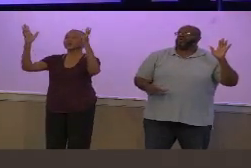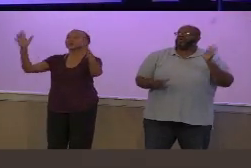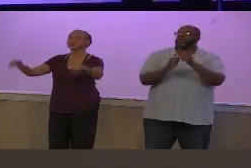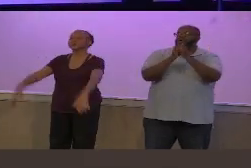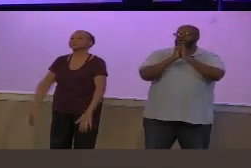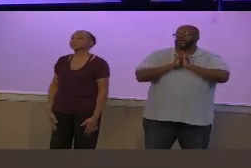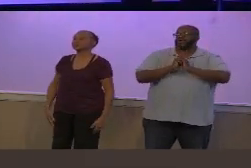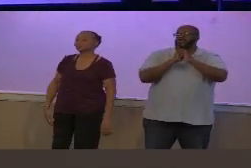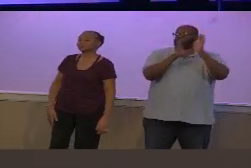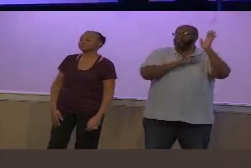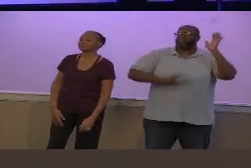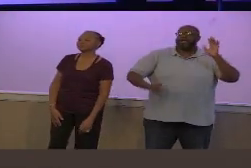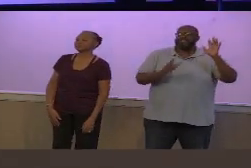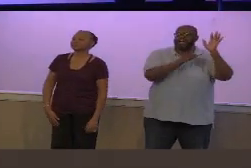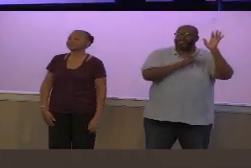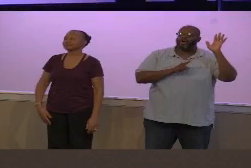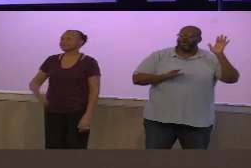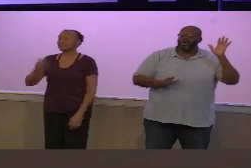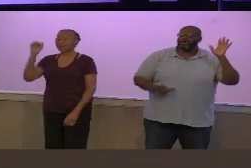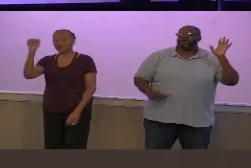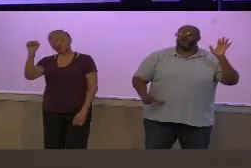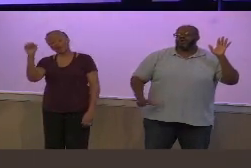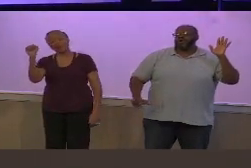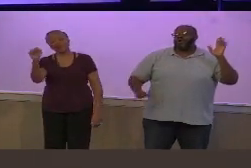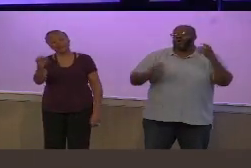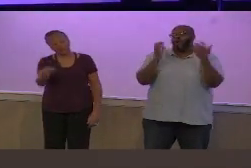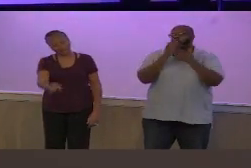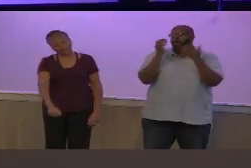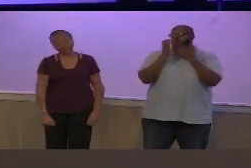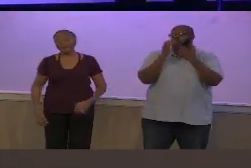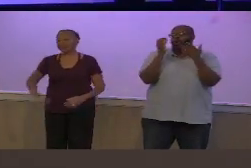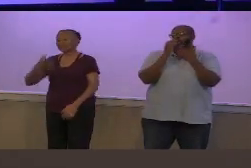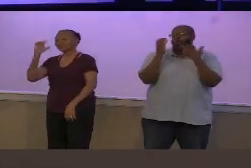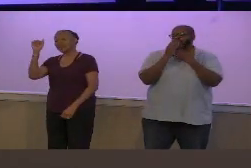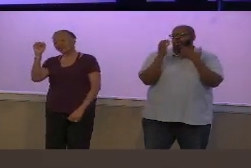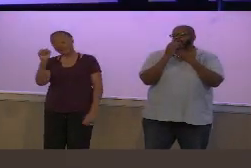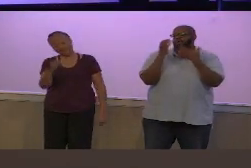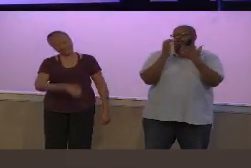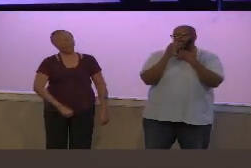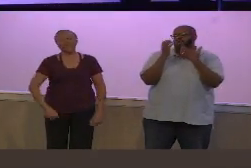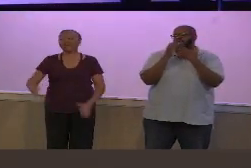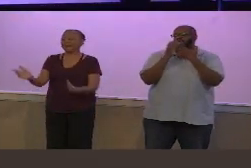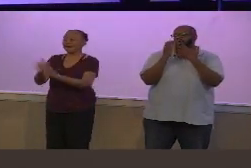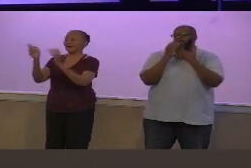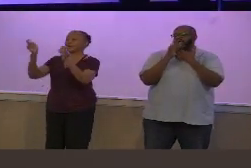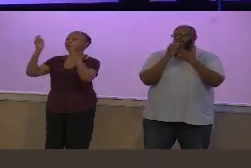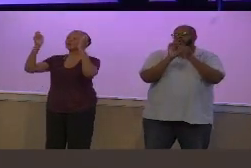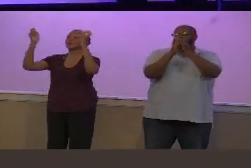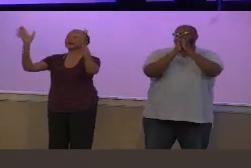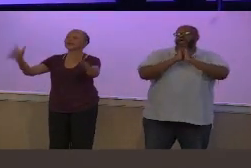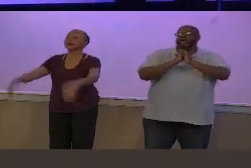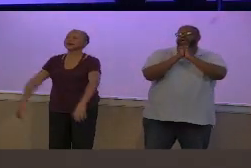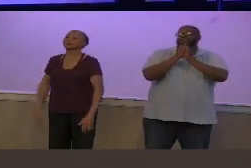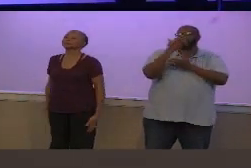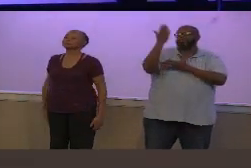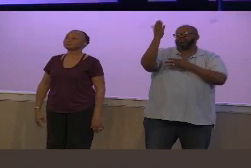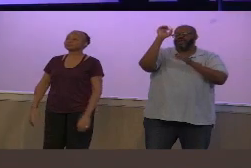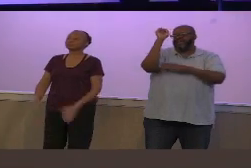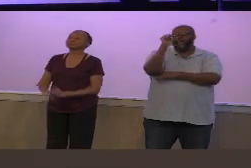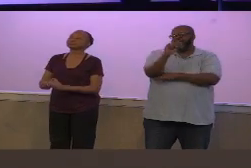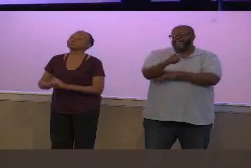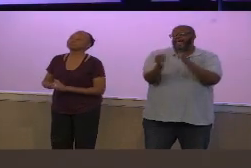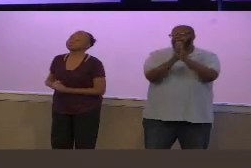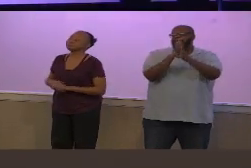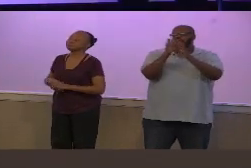worship Christ our Lord. Oh Lord, you're good. Oh Lord, you're good. Yeah.